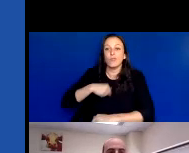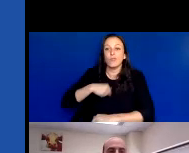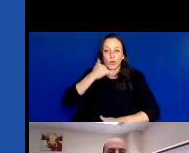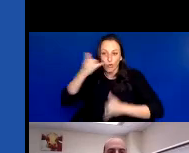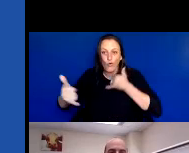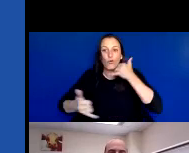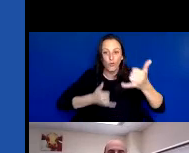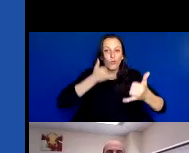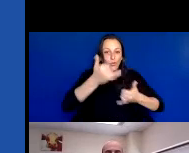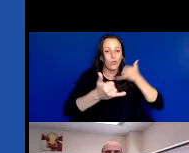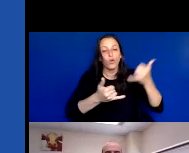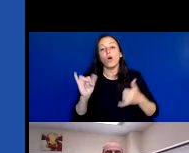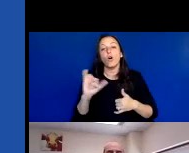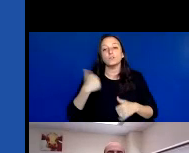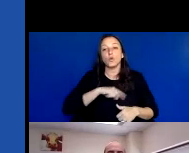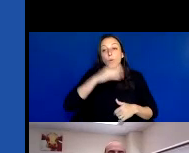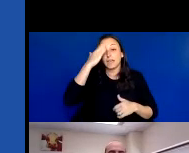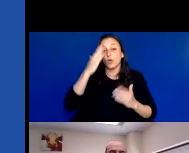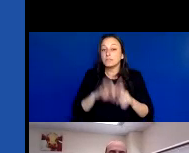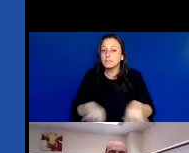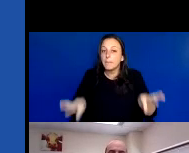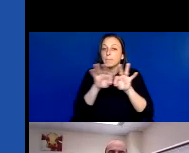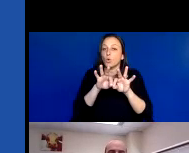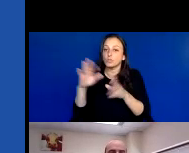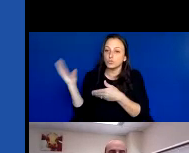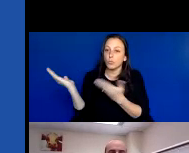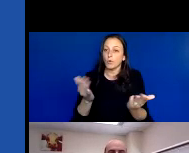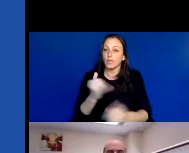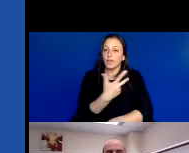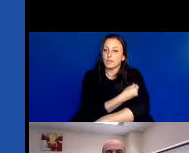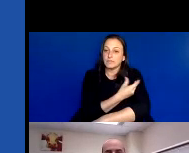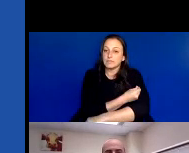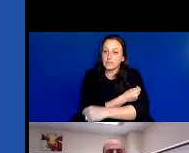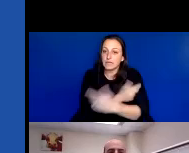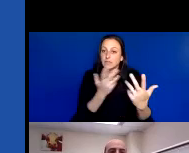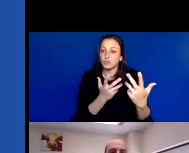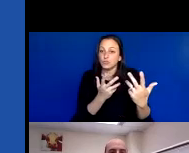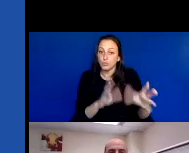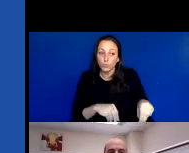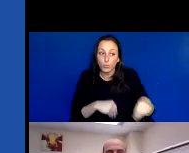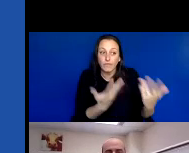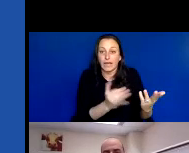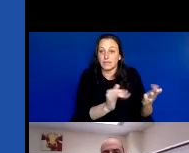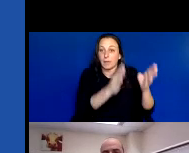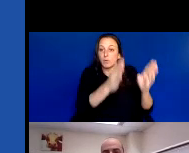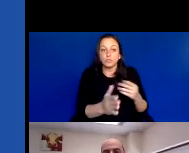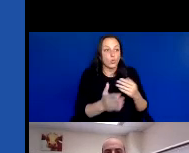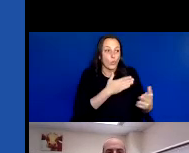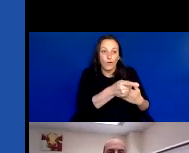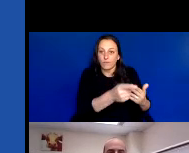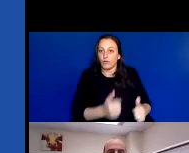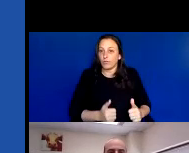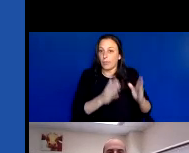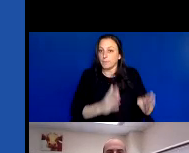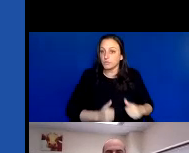it is important to bring this vaccine to meet the underserved and hard to reach where they are. And so we continue to add